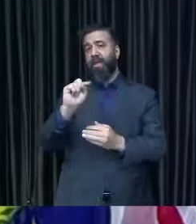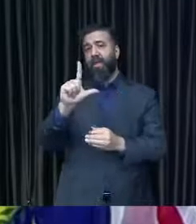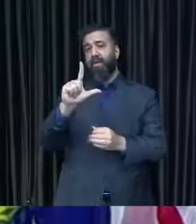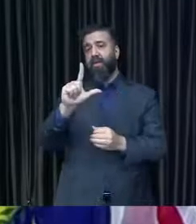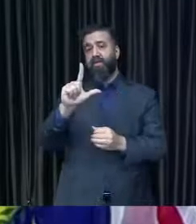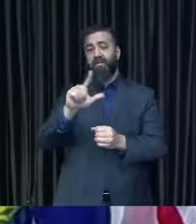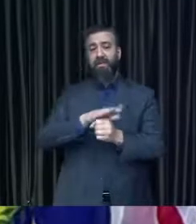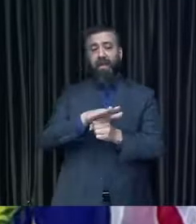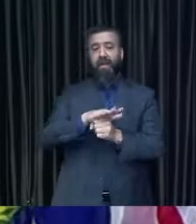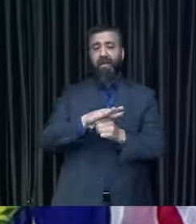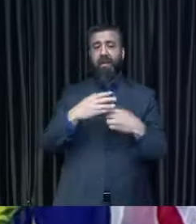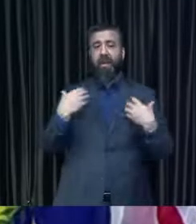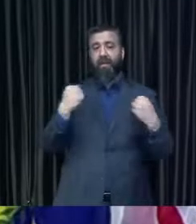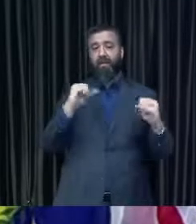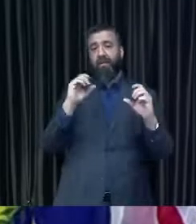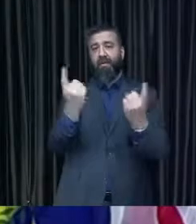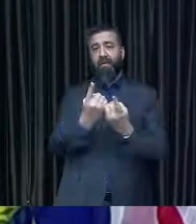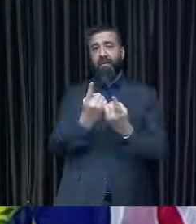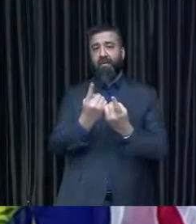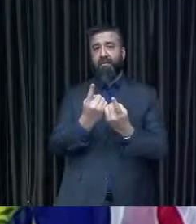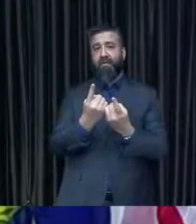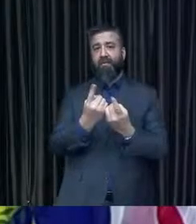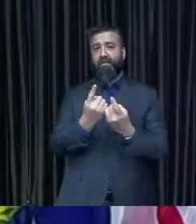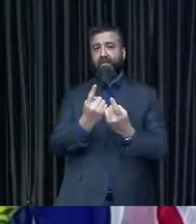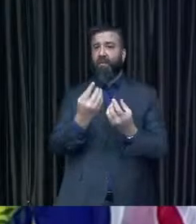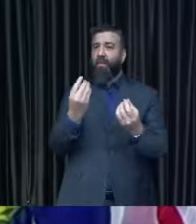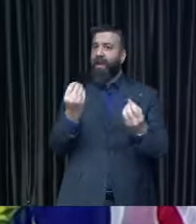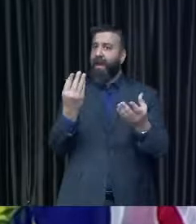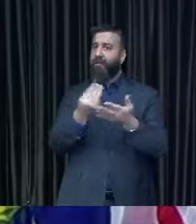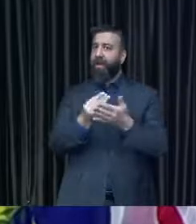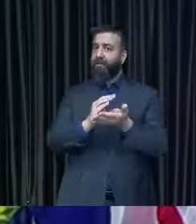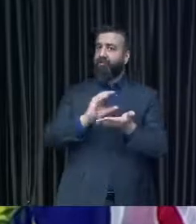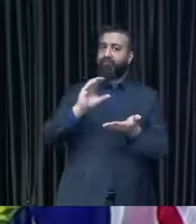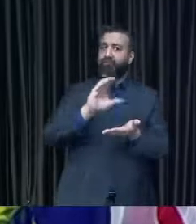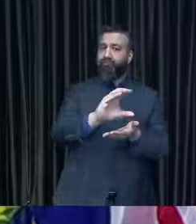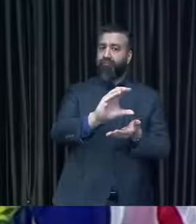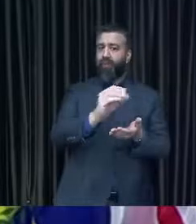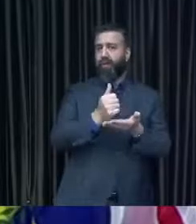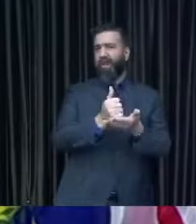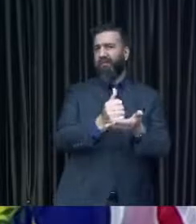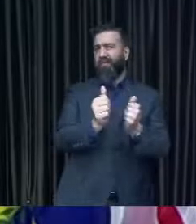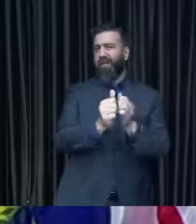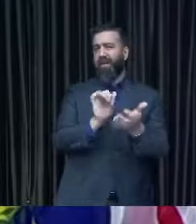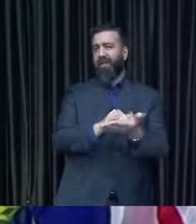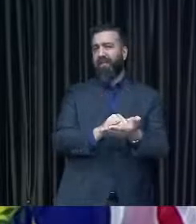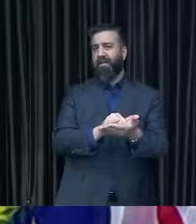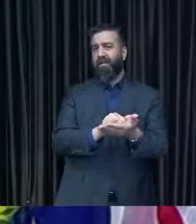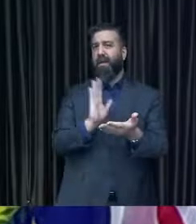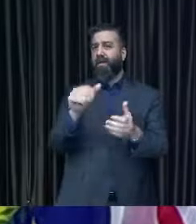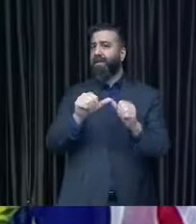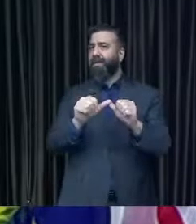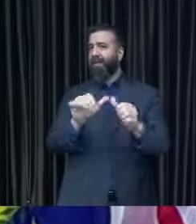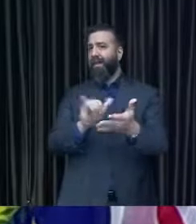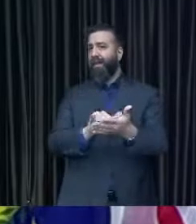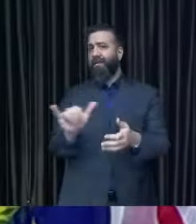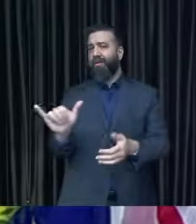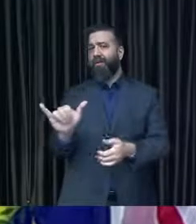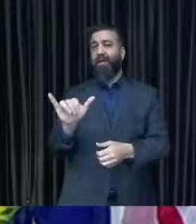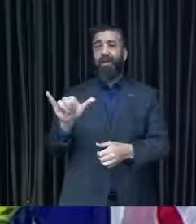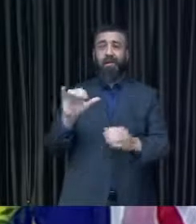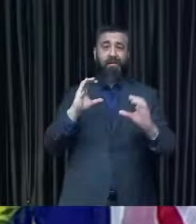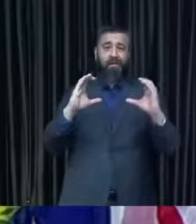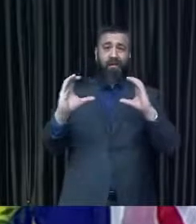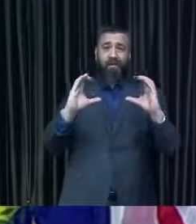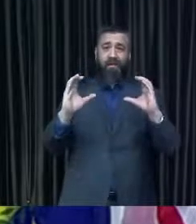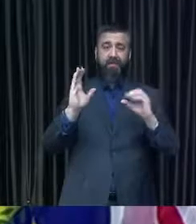Public Health. We put a lot of resources into that. We will continue to put a lot of resources into that, and that communication